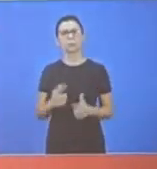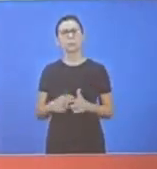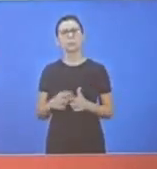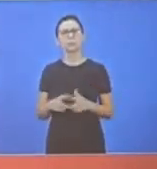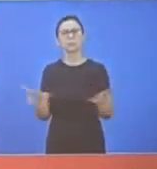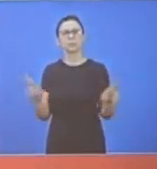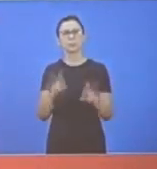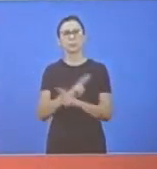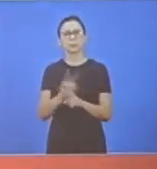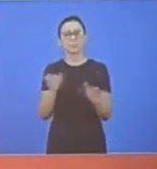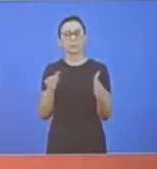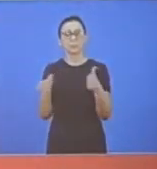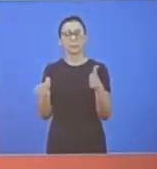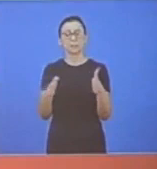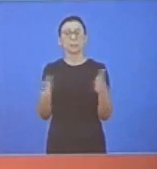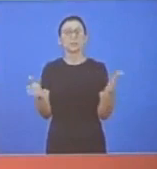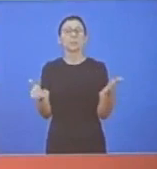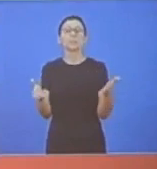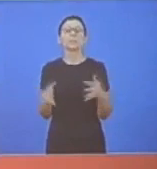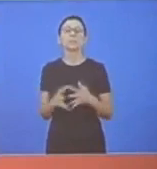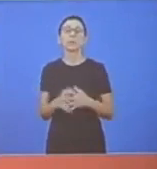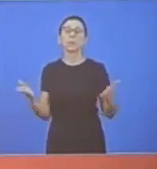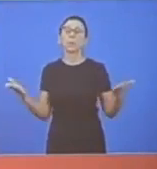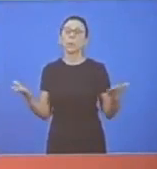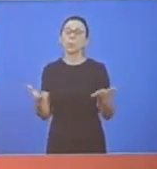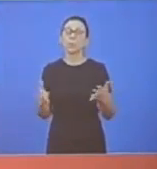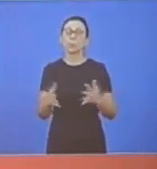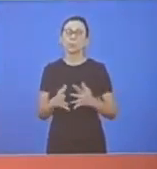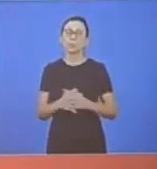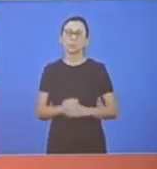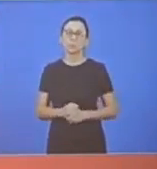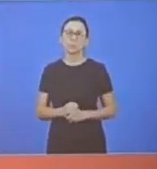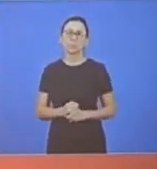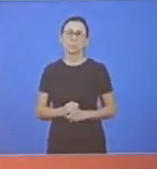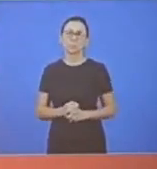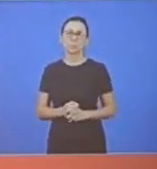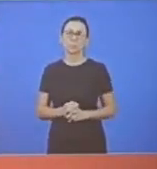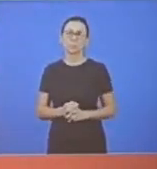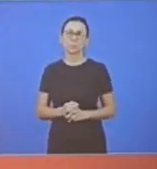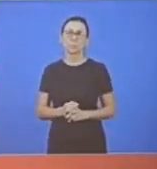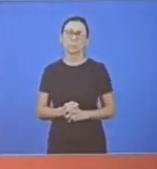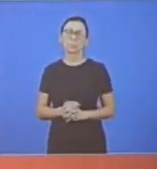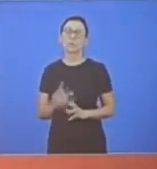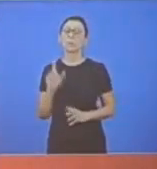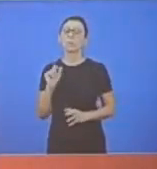And why is related to our time? What is the meaning?